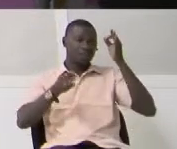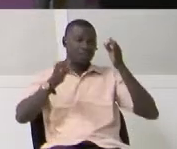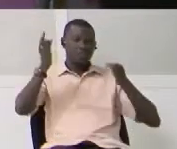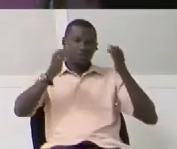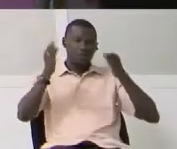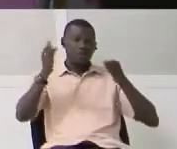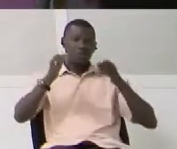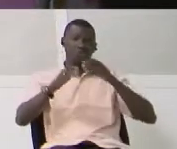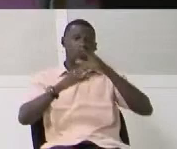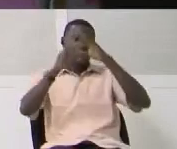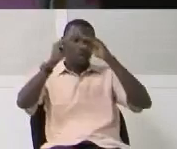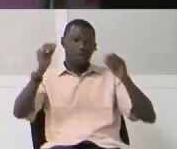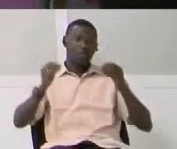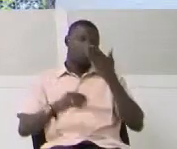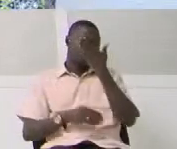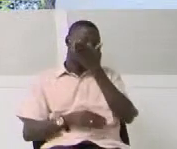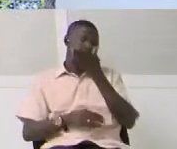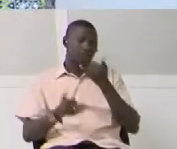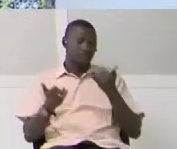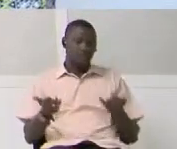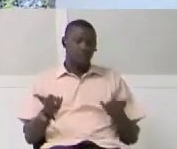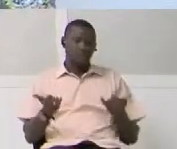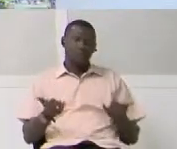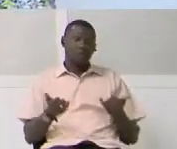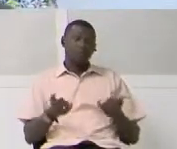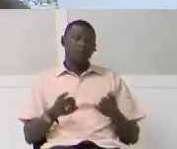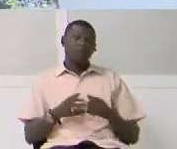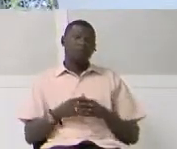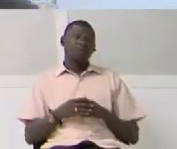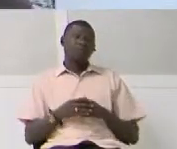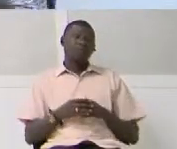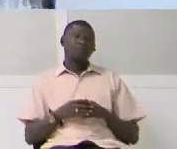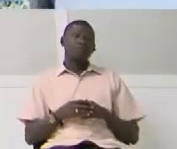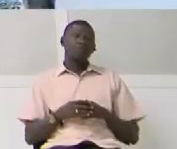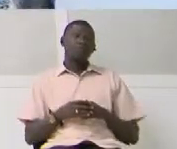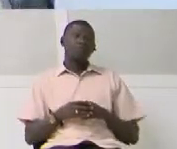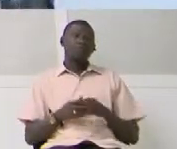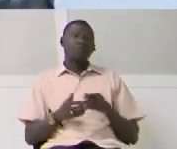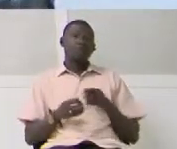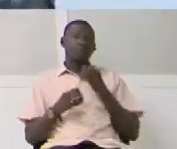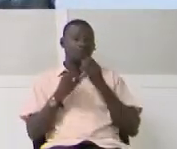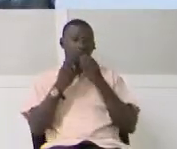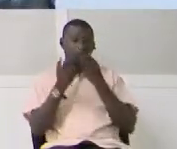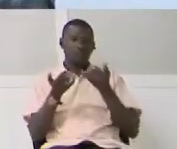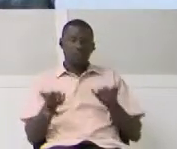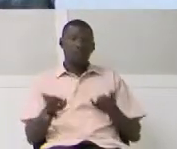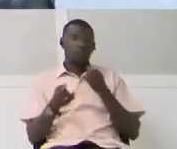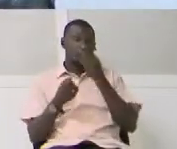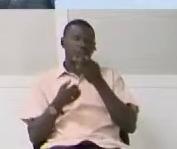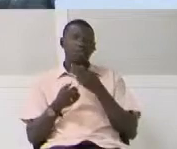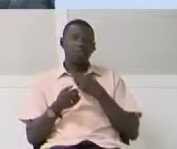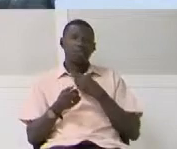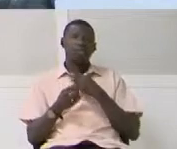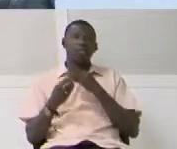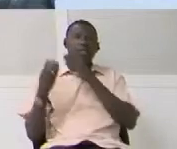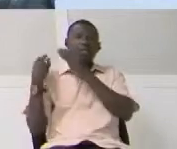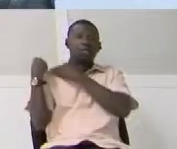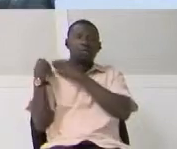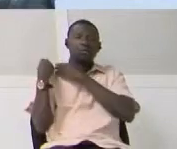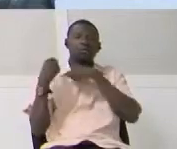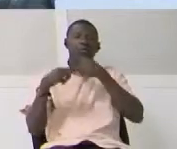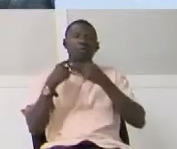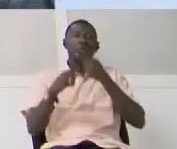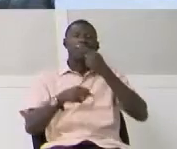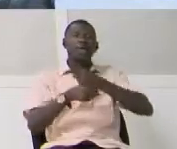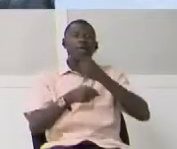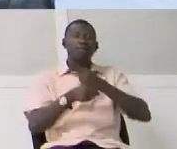dañ né okay gambian ci judge ñoo amé system be they said the judges are the ones